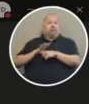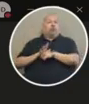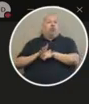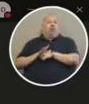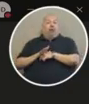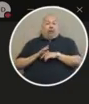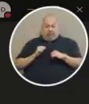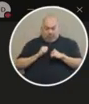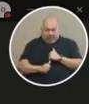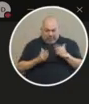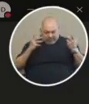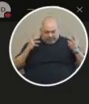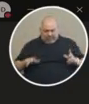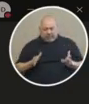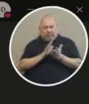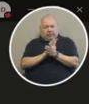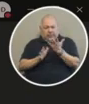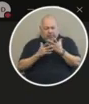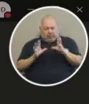the COVID-19